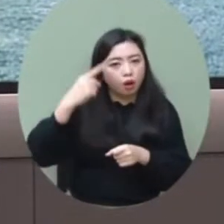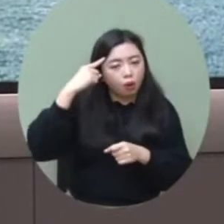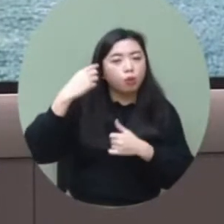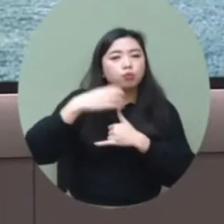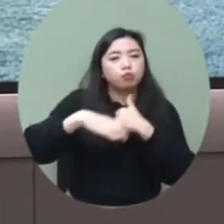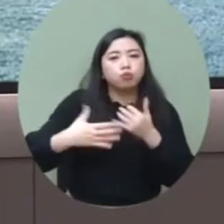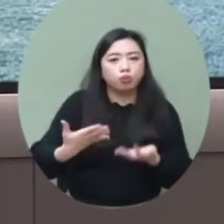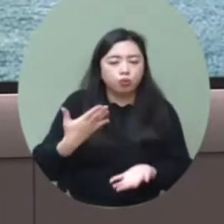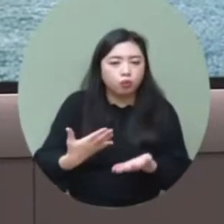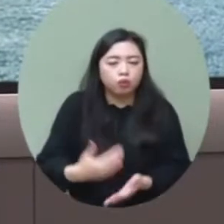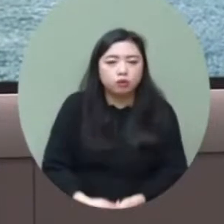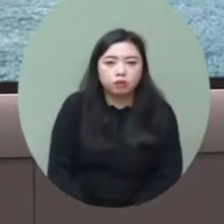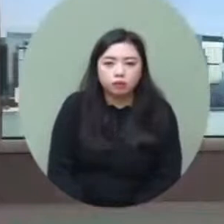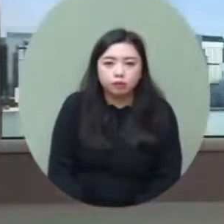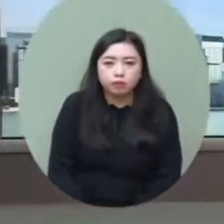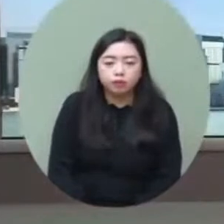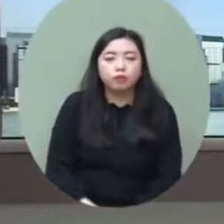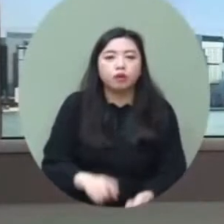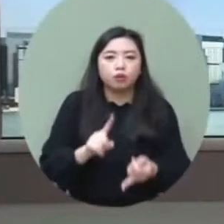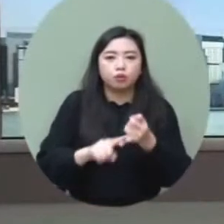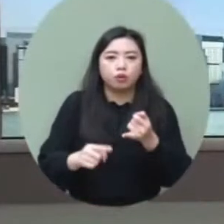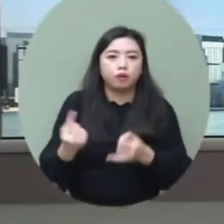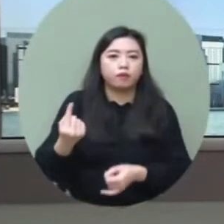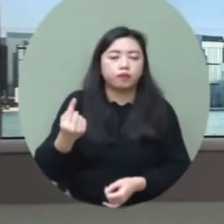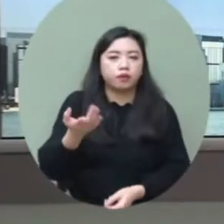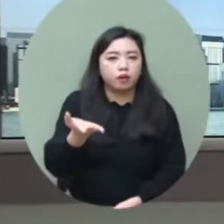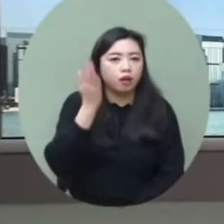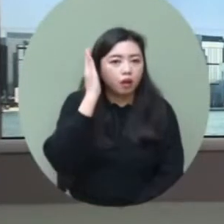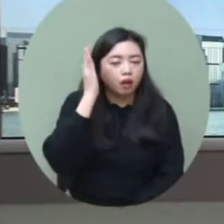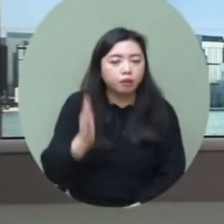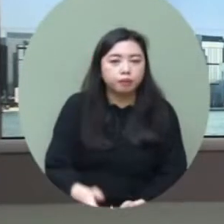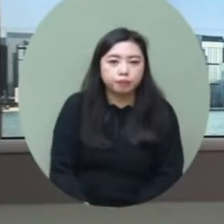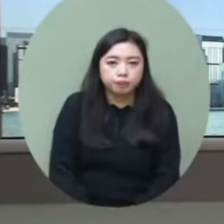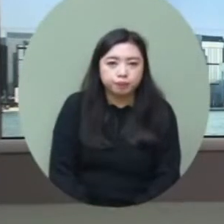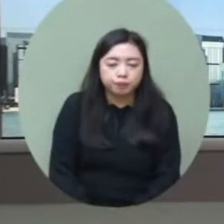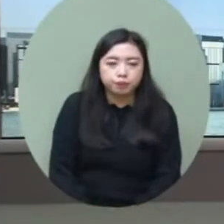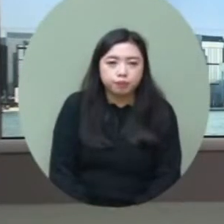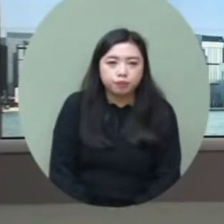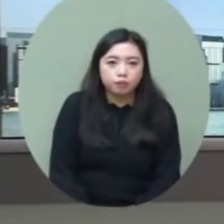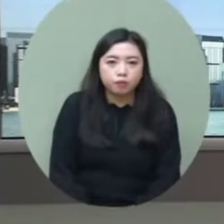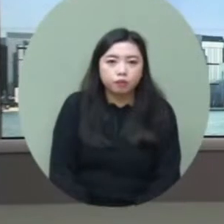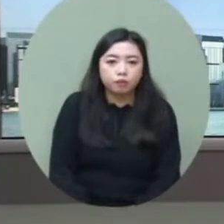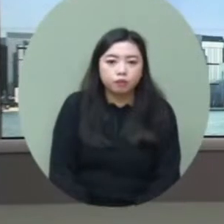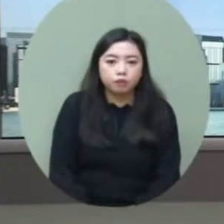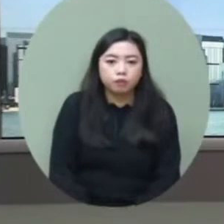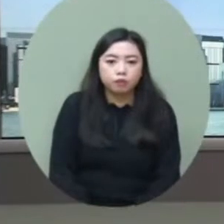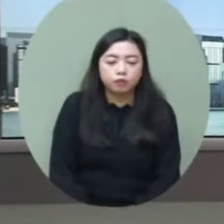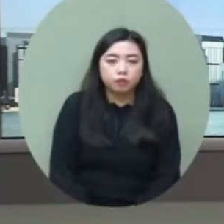necessary, even brain scan will be arranged for them. The last question, the gentleman over there.